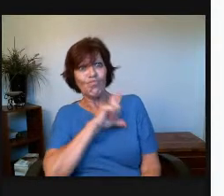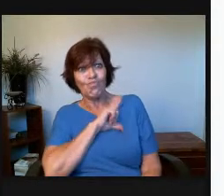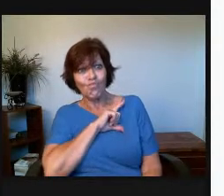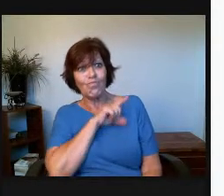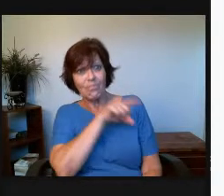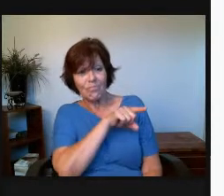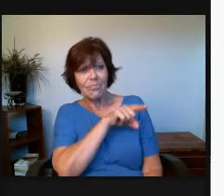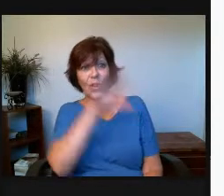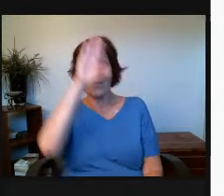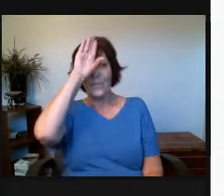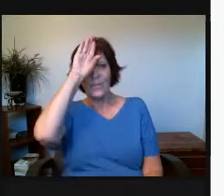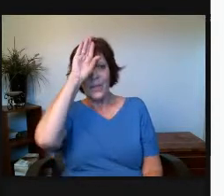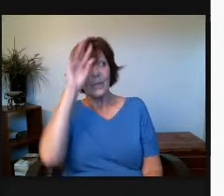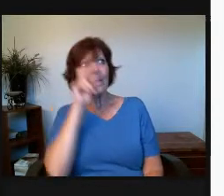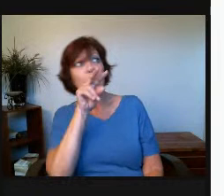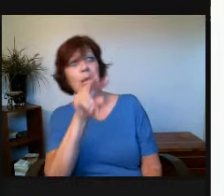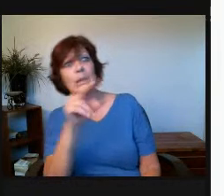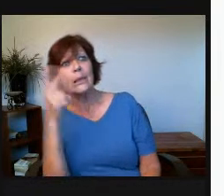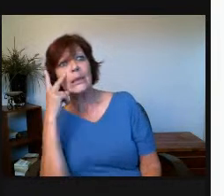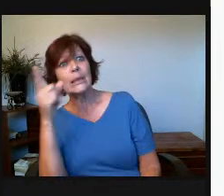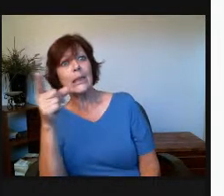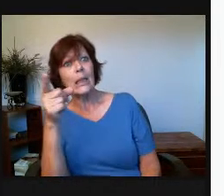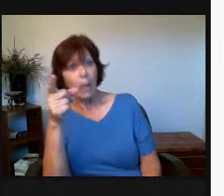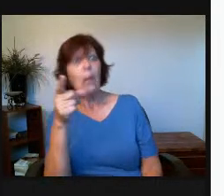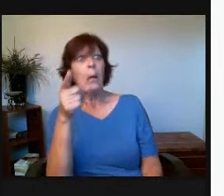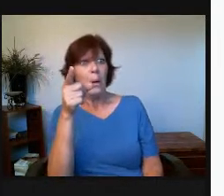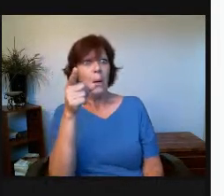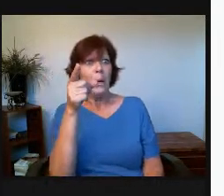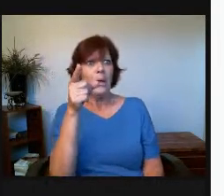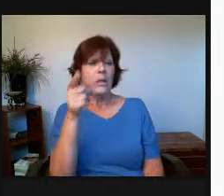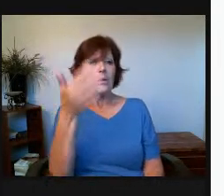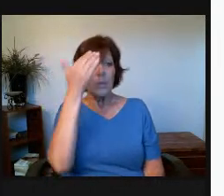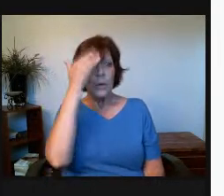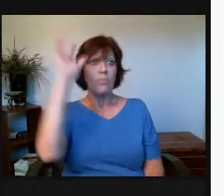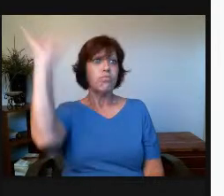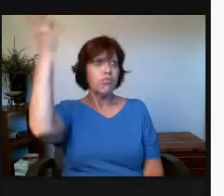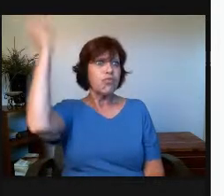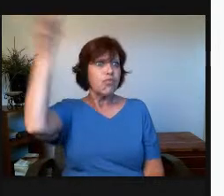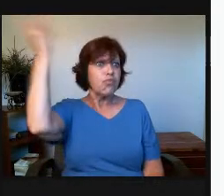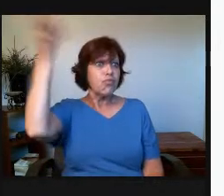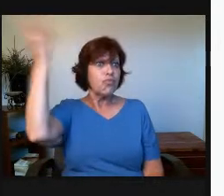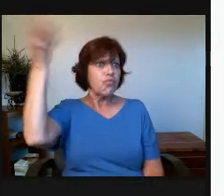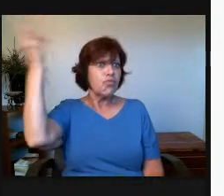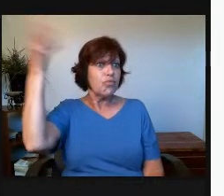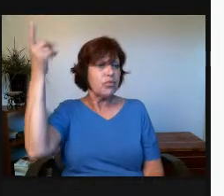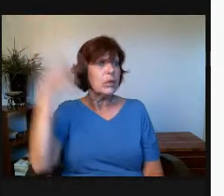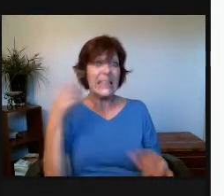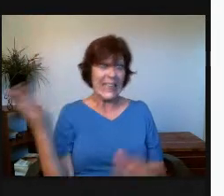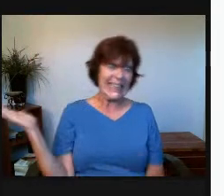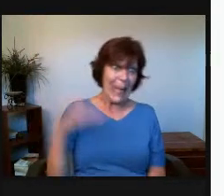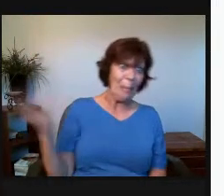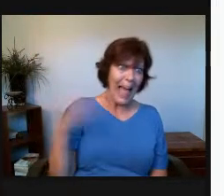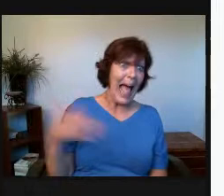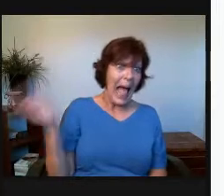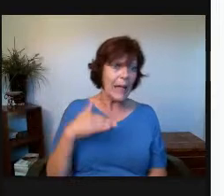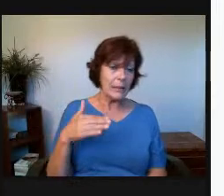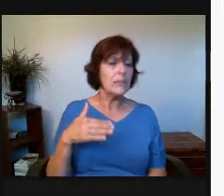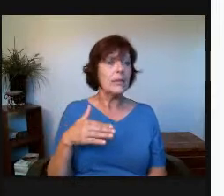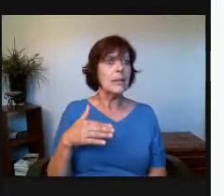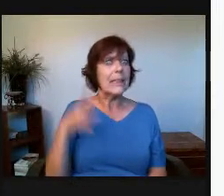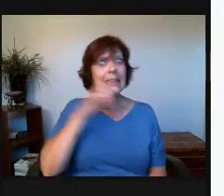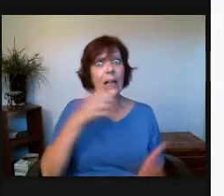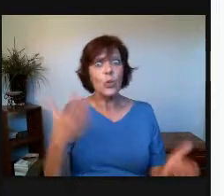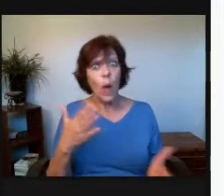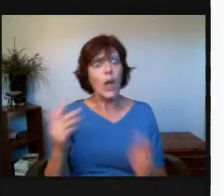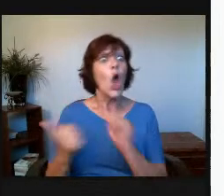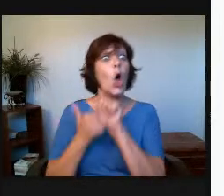fire department, you look out your window, you see the fire department, and the lights are going and the siren's on and they say it's time to go, guess what? It's